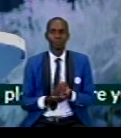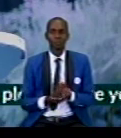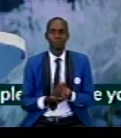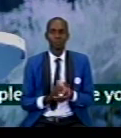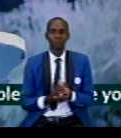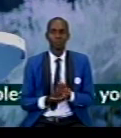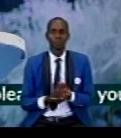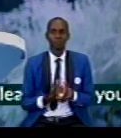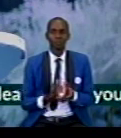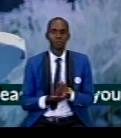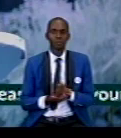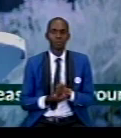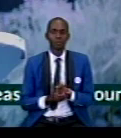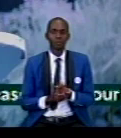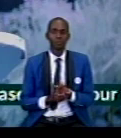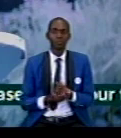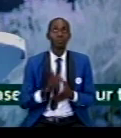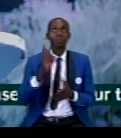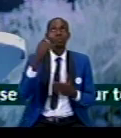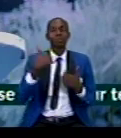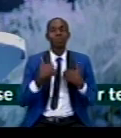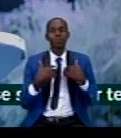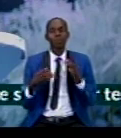crusade ground.